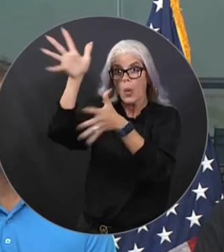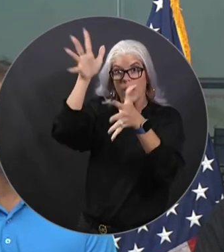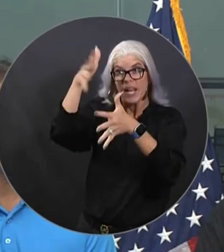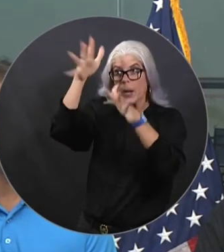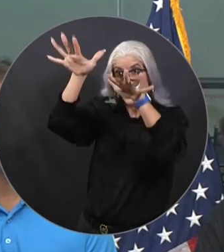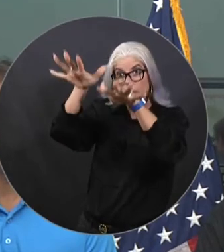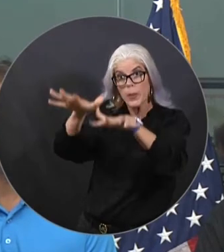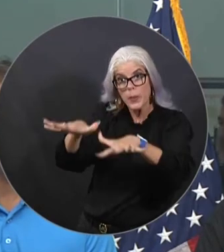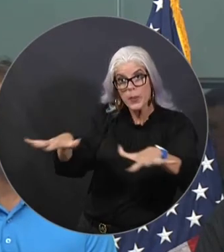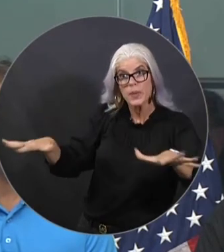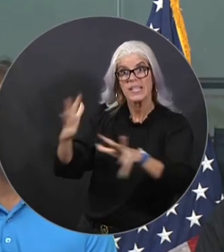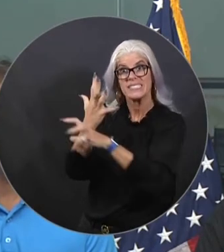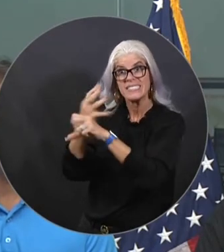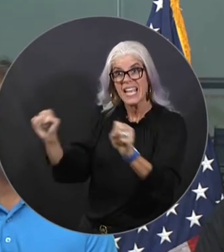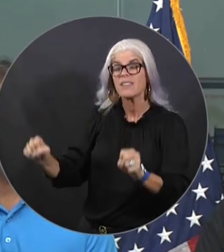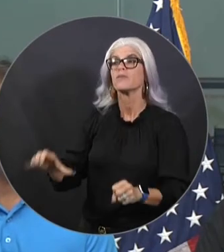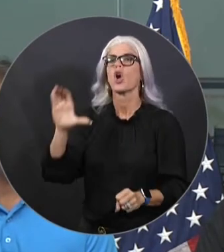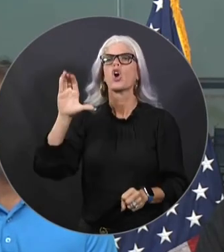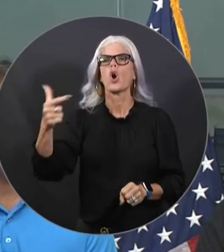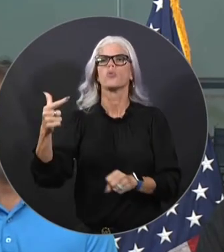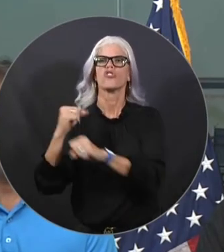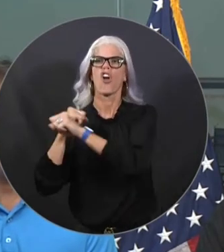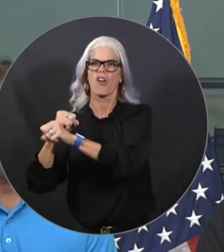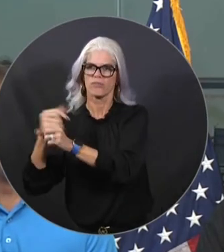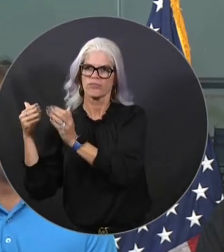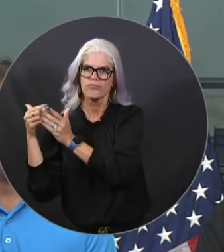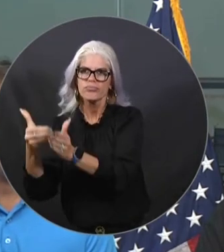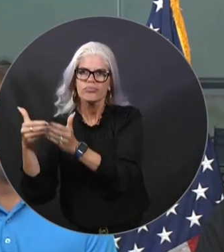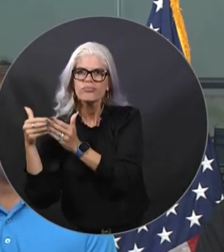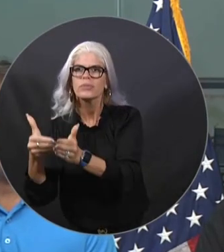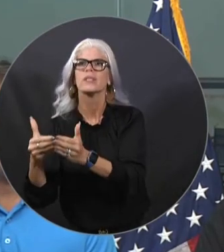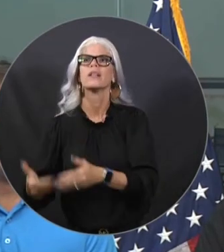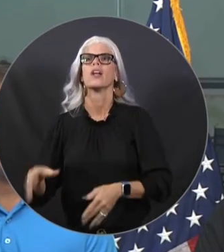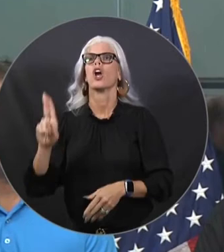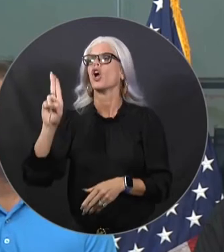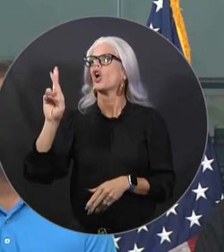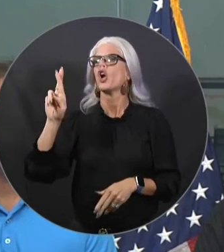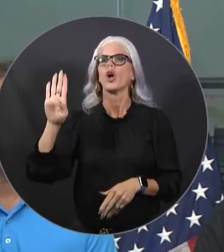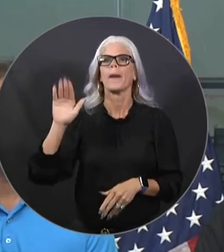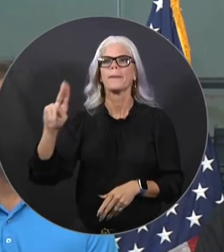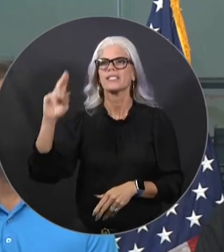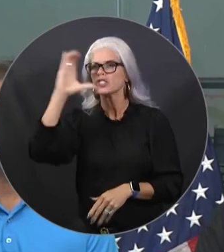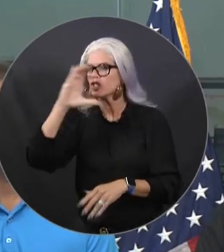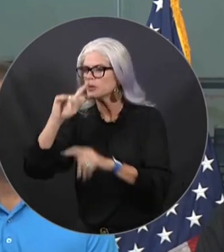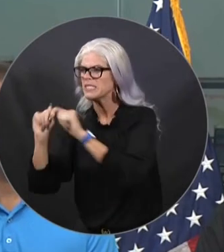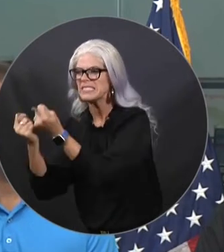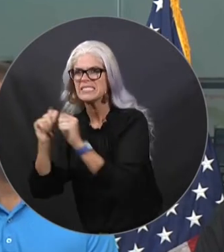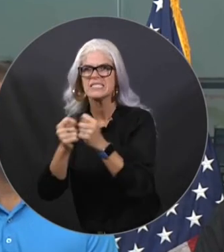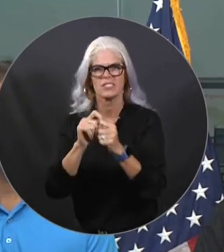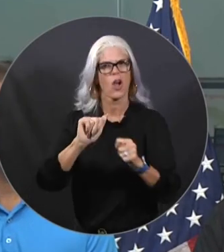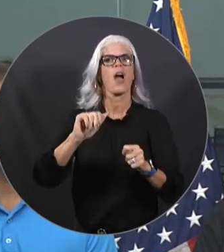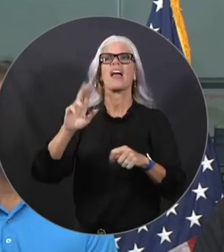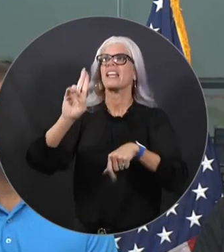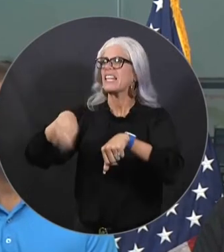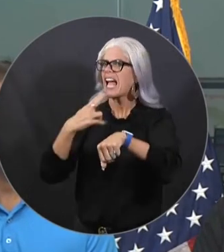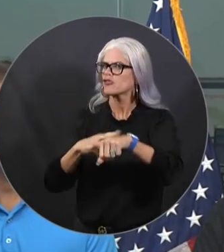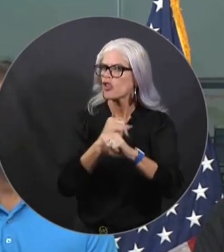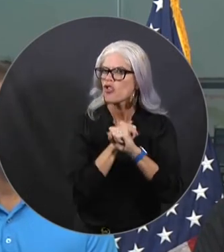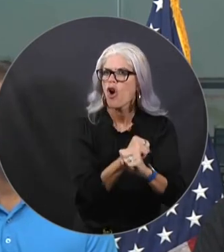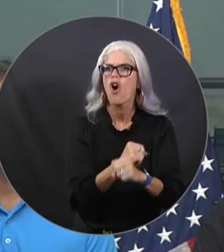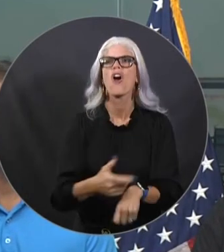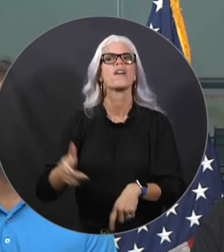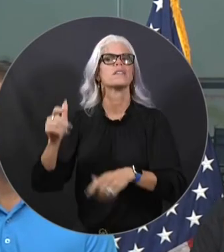had Coast Guard assets, you had urban search and rescue teams, we've had the National Guard out assisting people. There have been more than